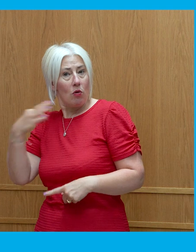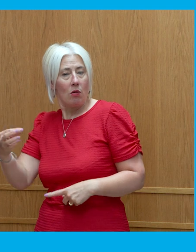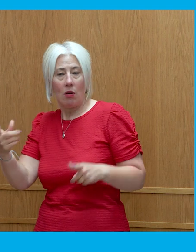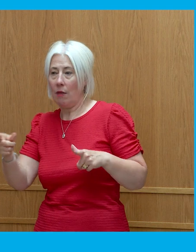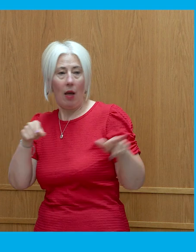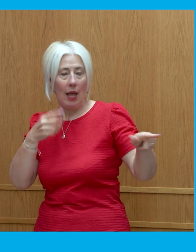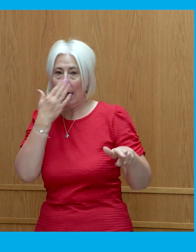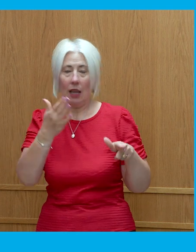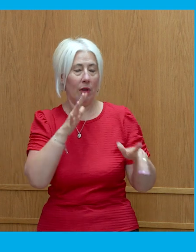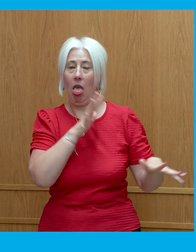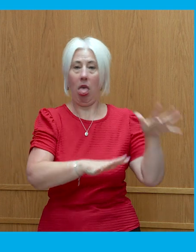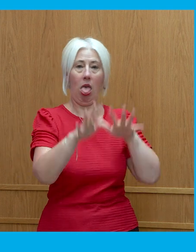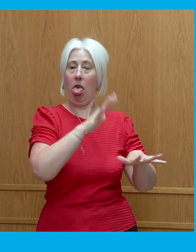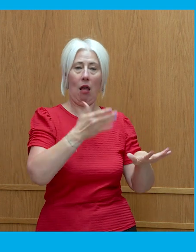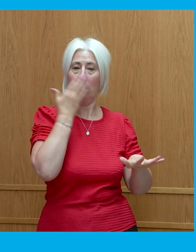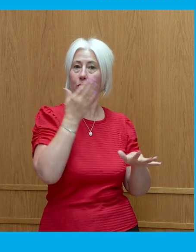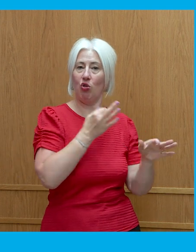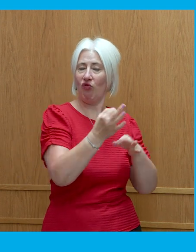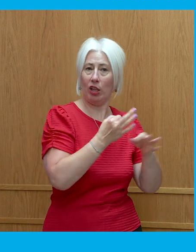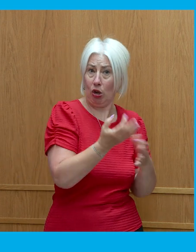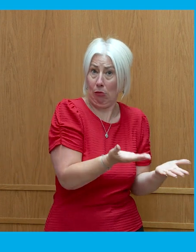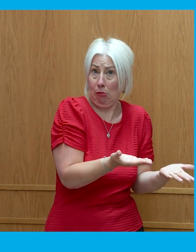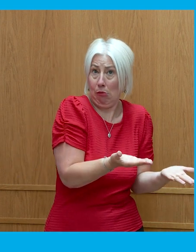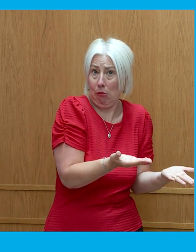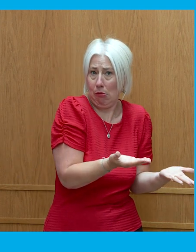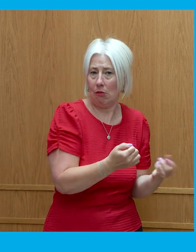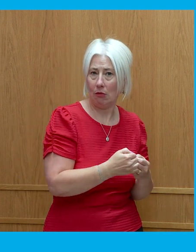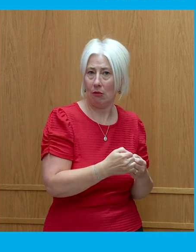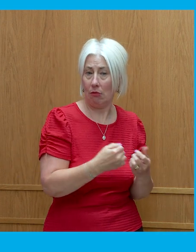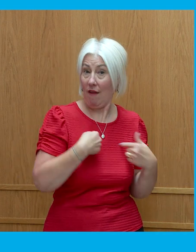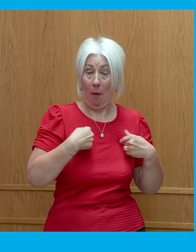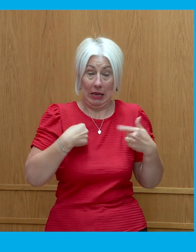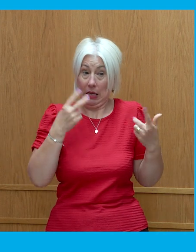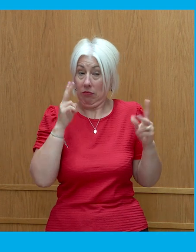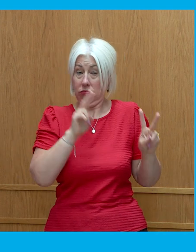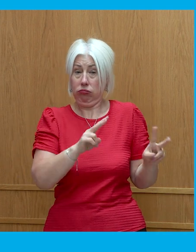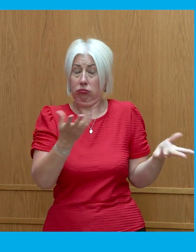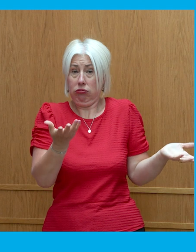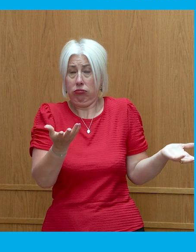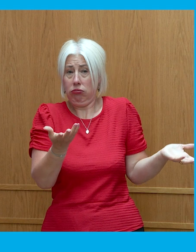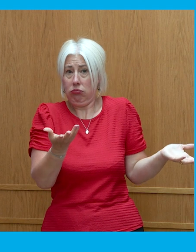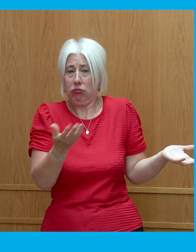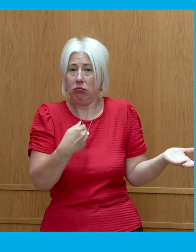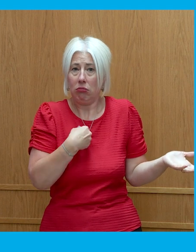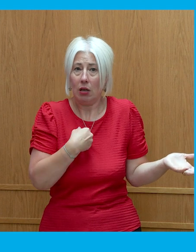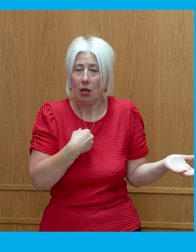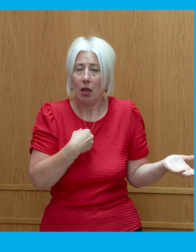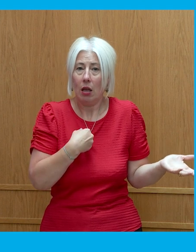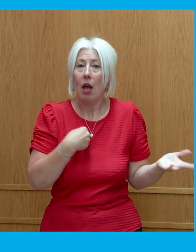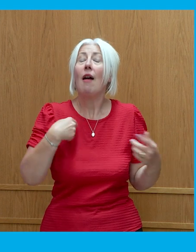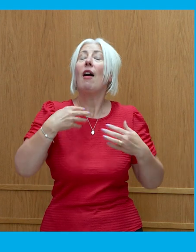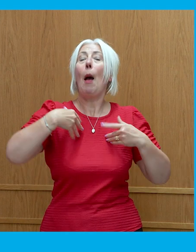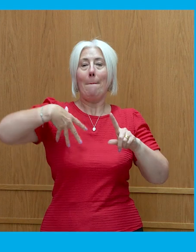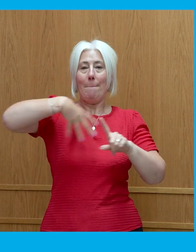They don't appear to have had a strategy, at least from my seeing. And I've been, for